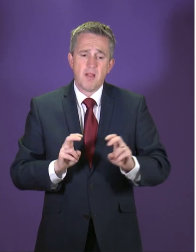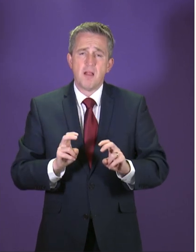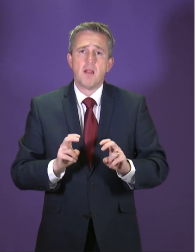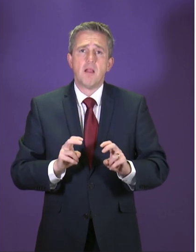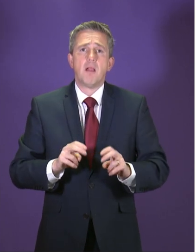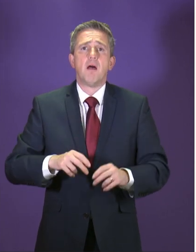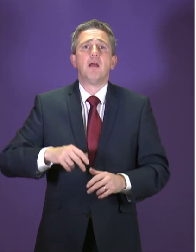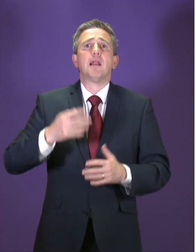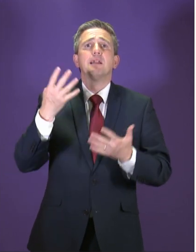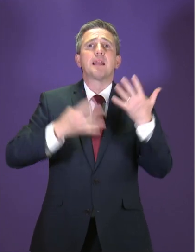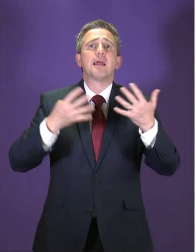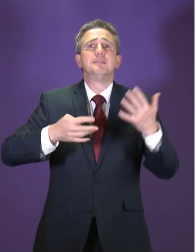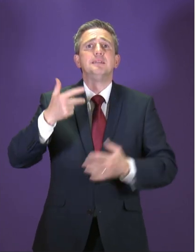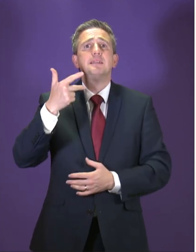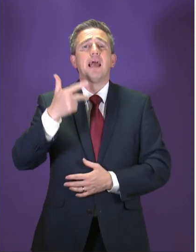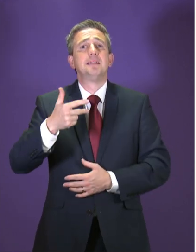In